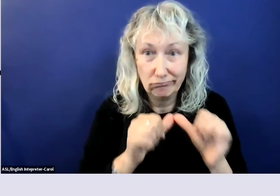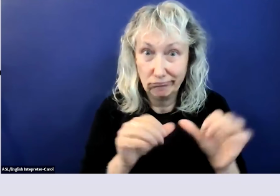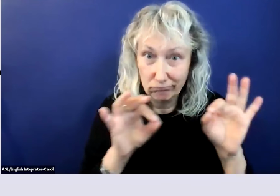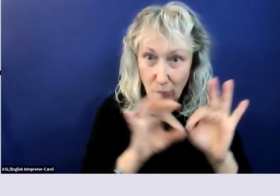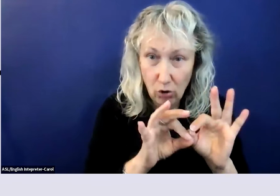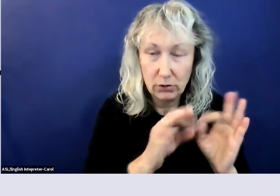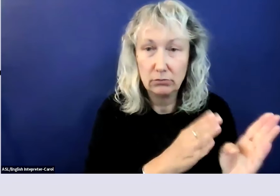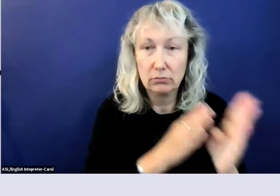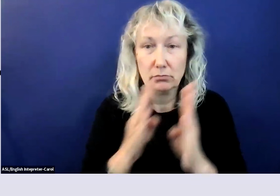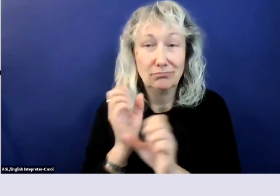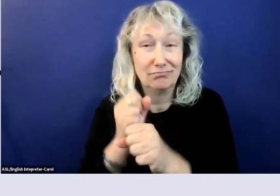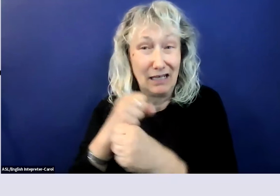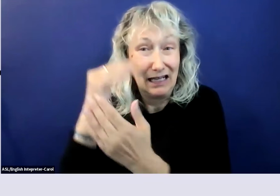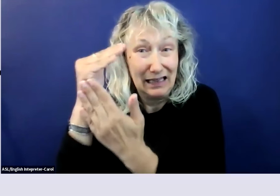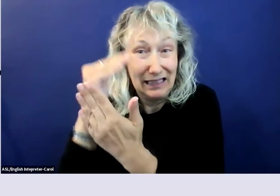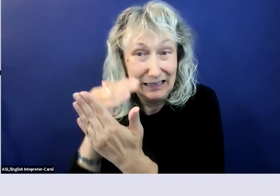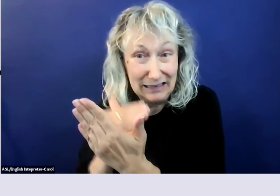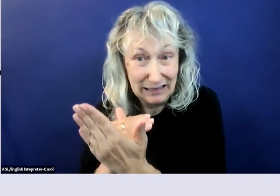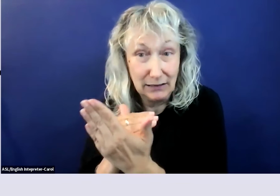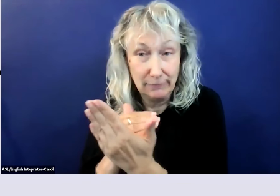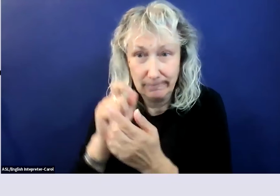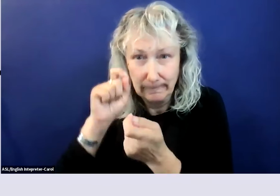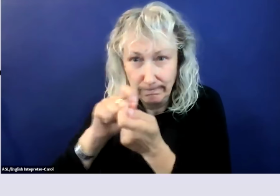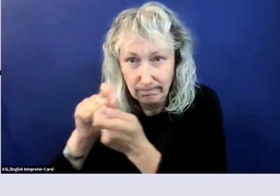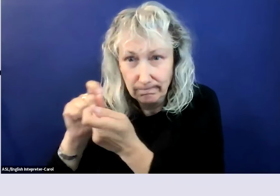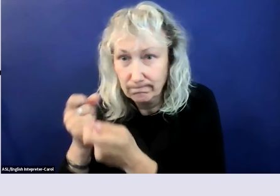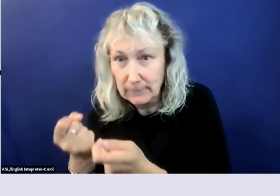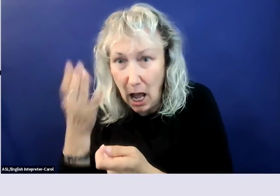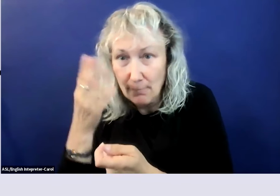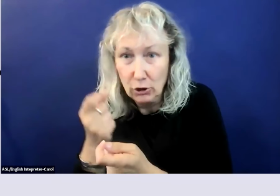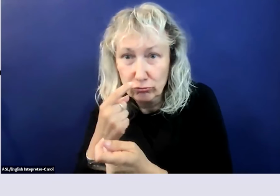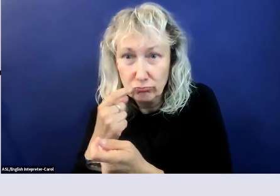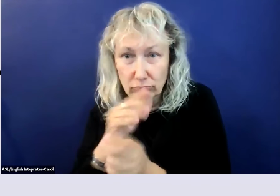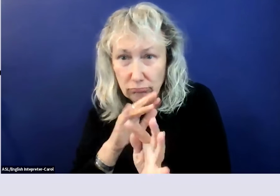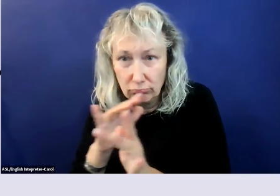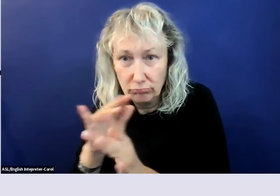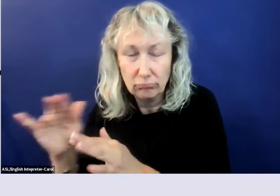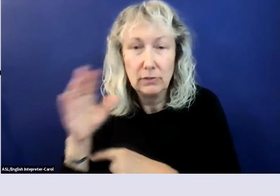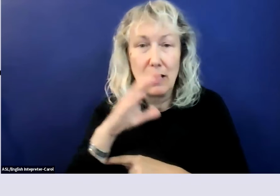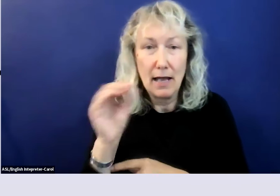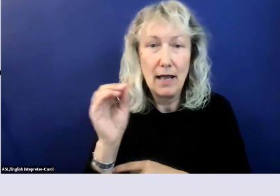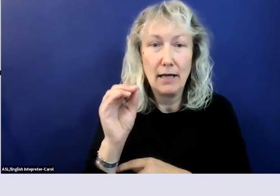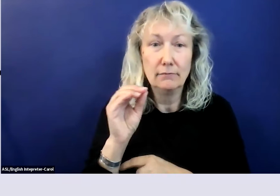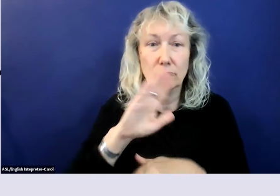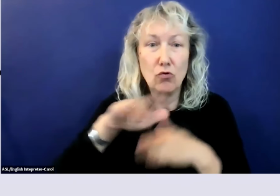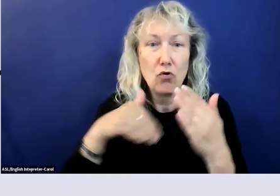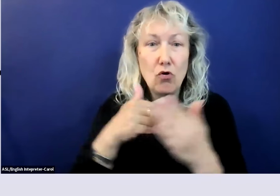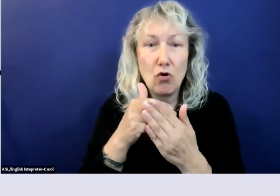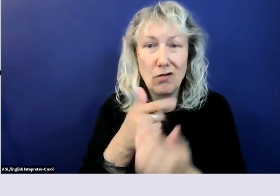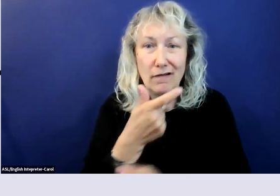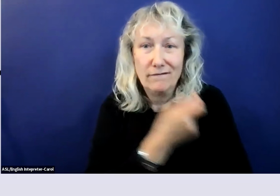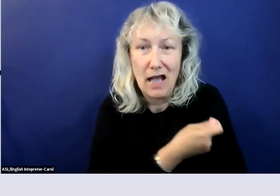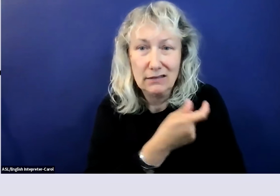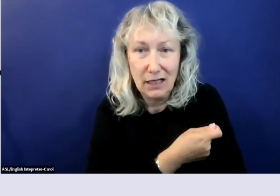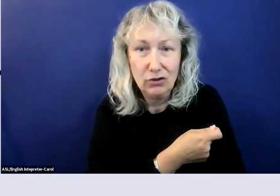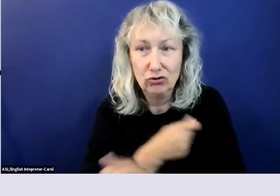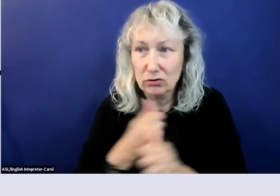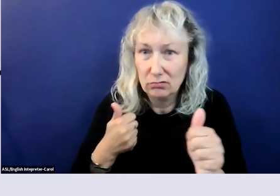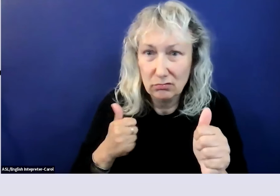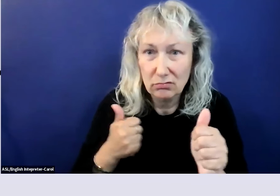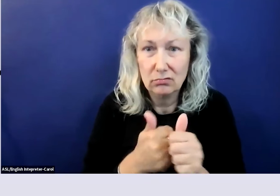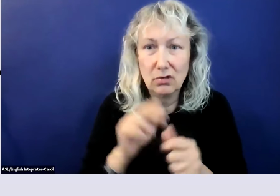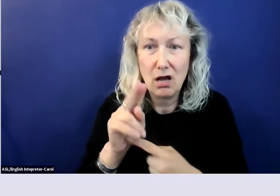frequency, and we can help keep vaccines updated. Most evacuees are put into disaster shelters,